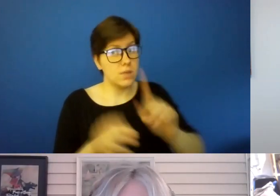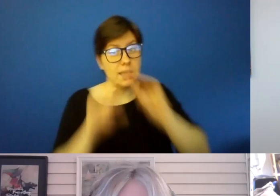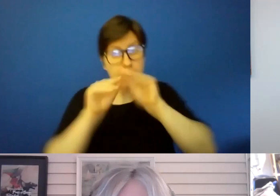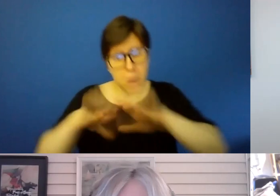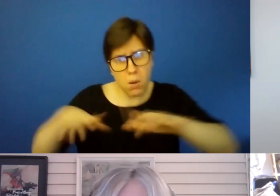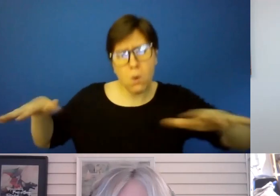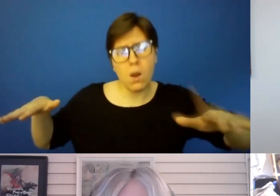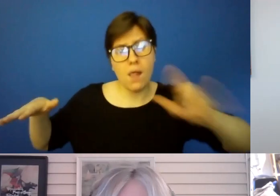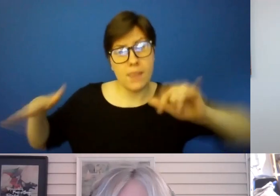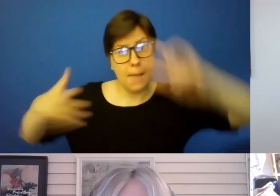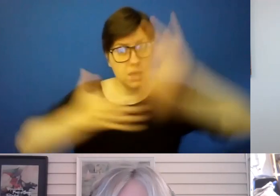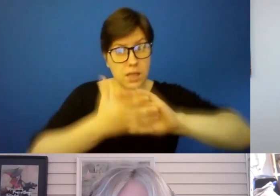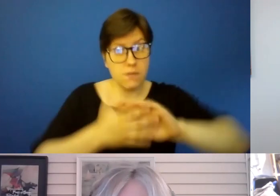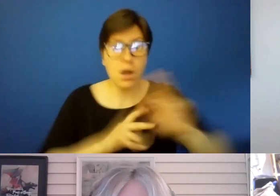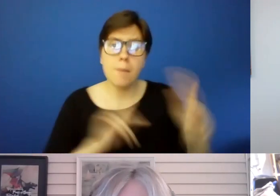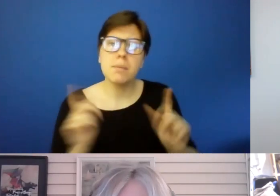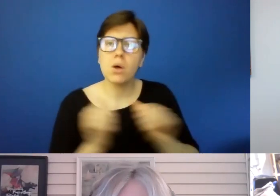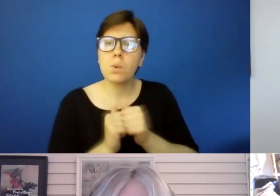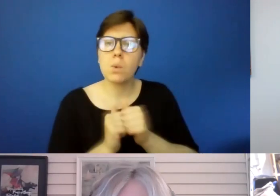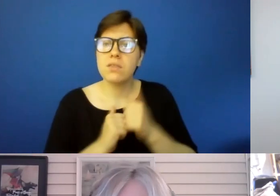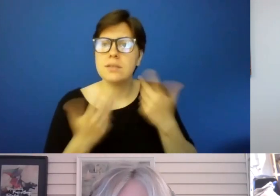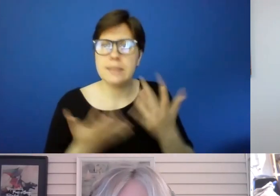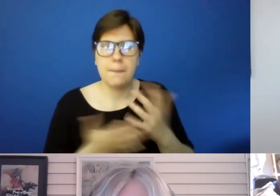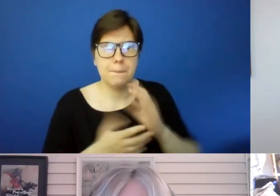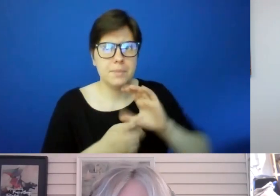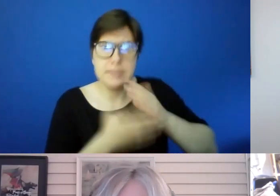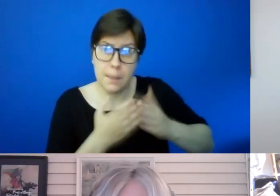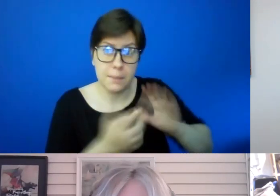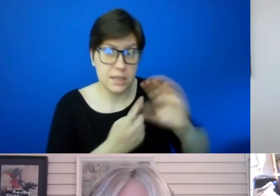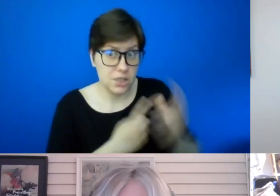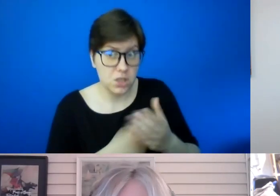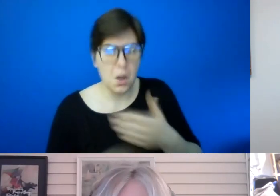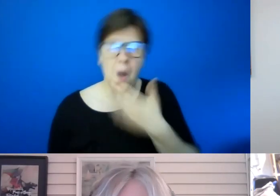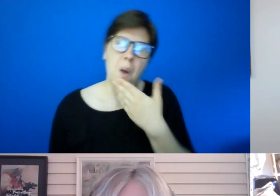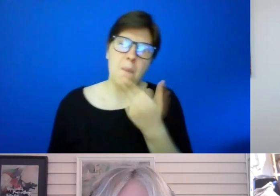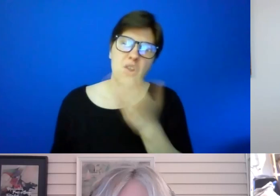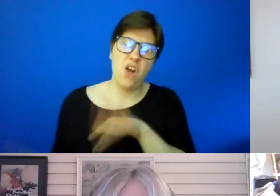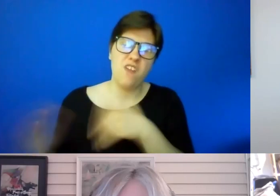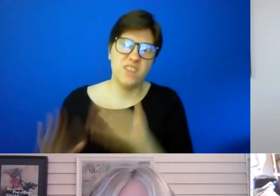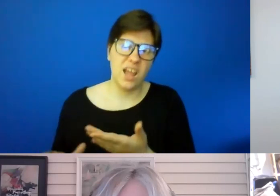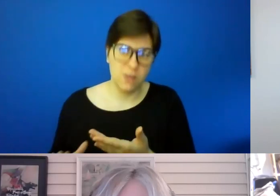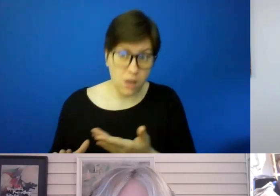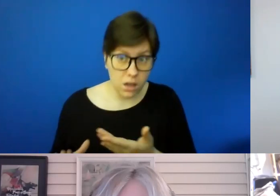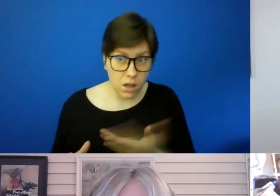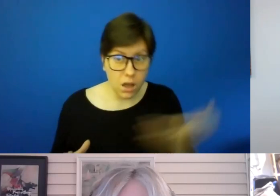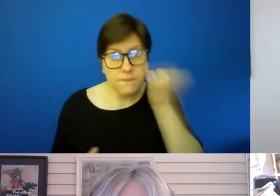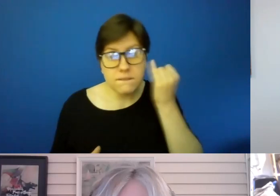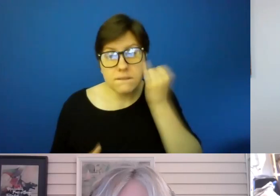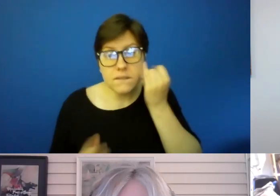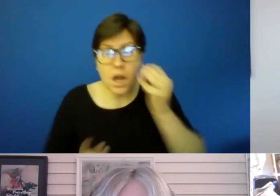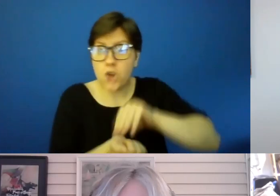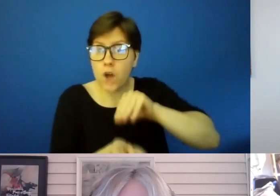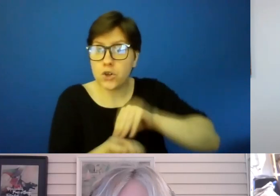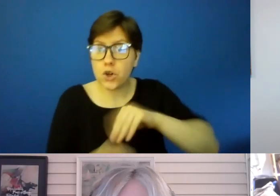the belief that people with some conditions are better off dead. So if a doctor just